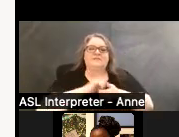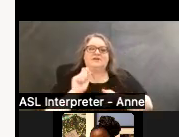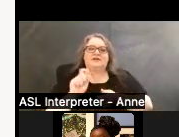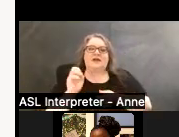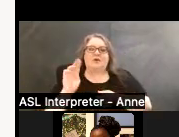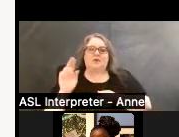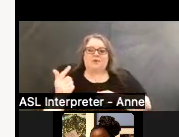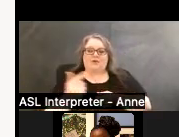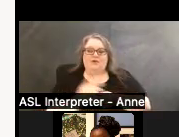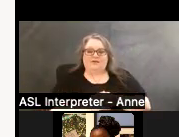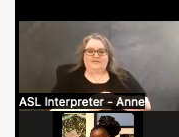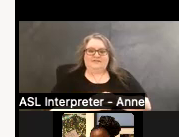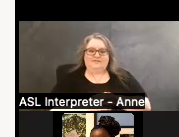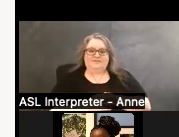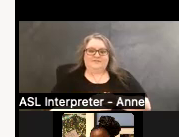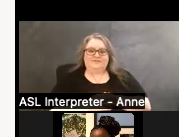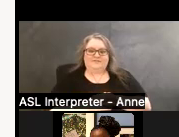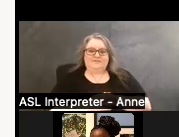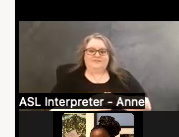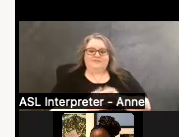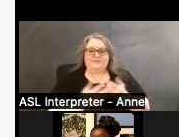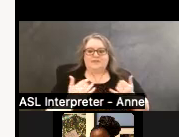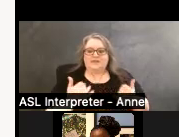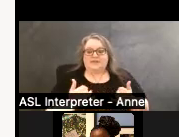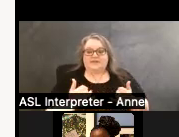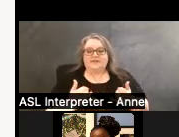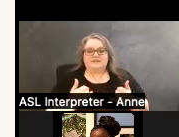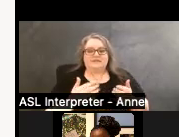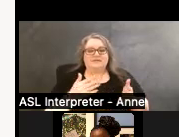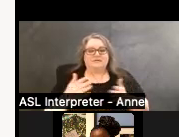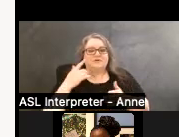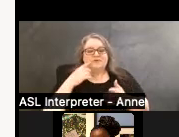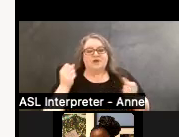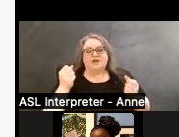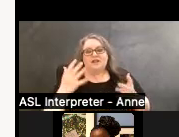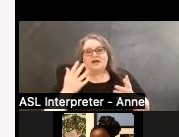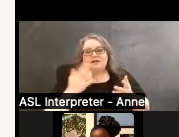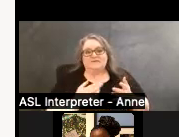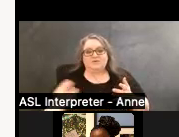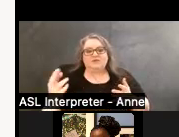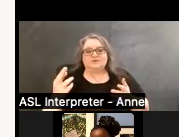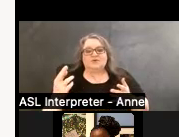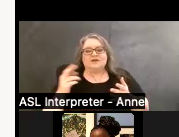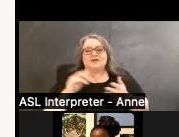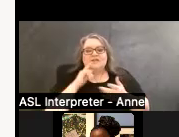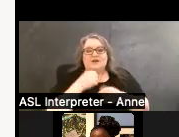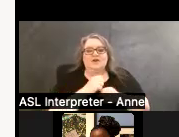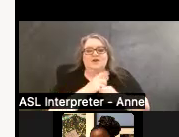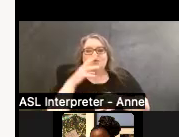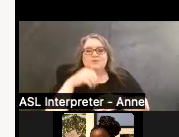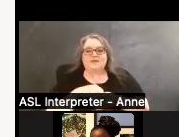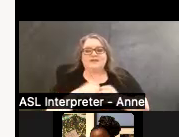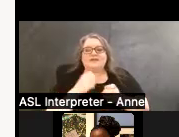safehousingpartnerships.org. This is a vehicle for a lot of the resources that are created within the Safe